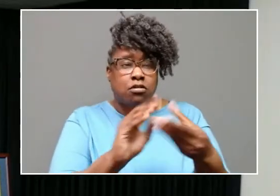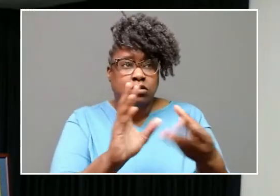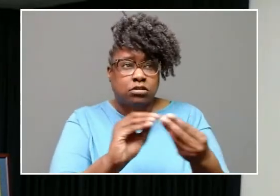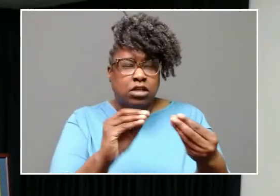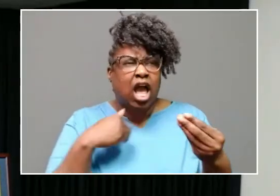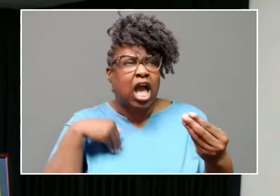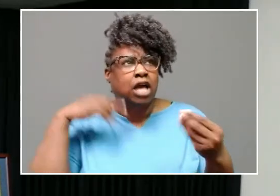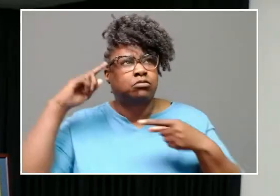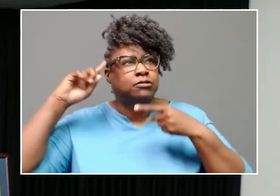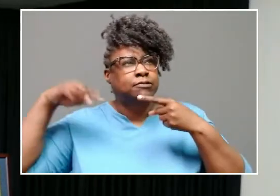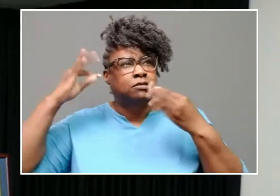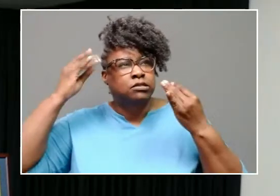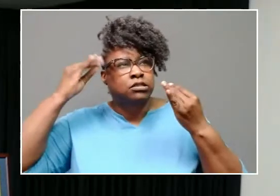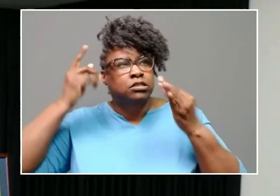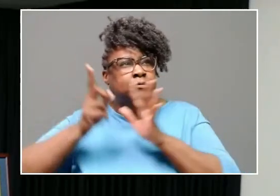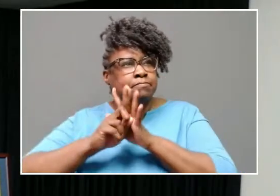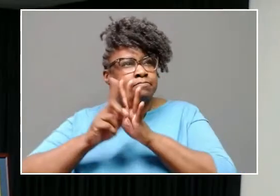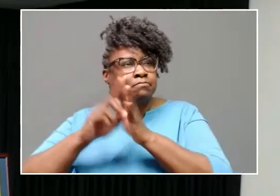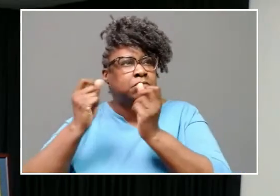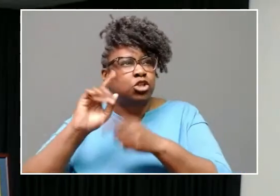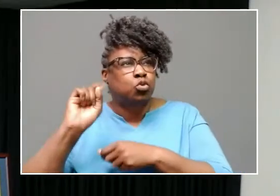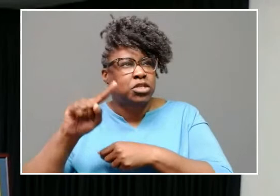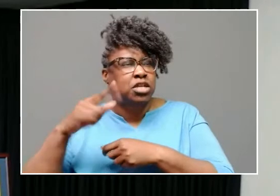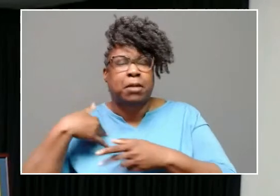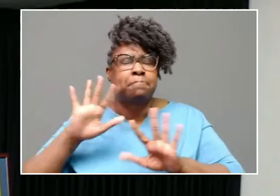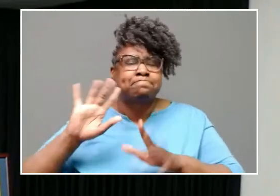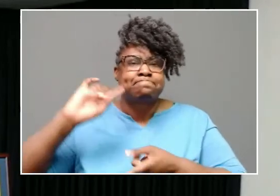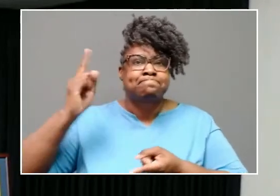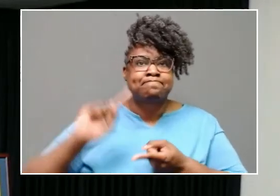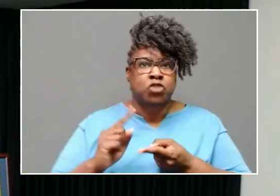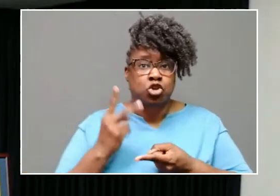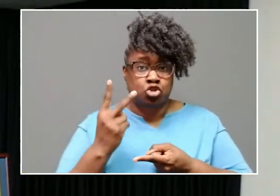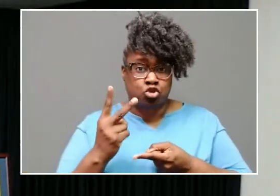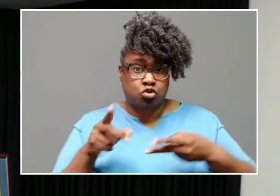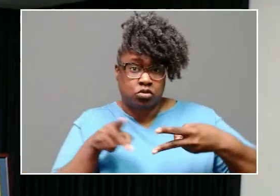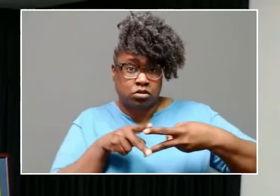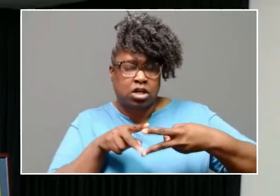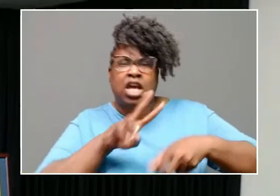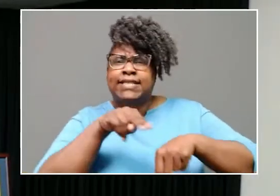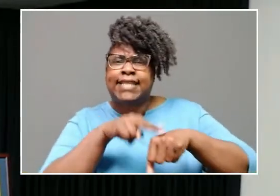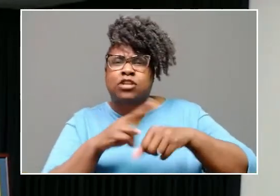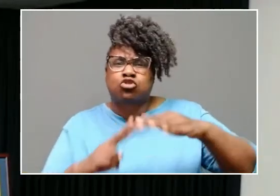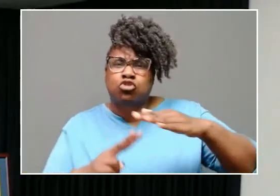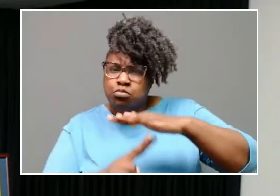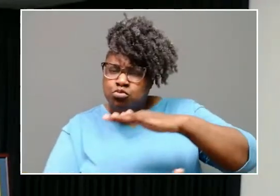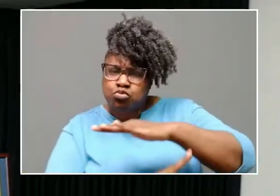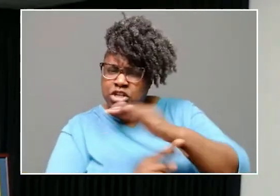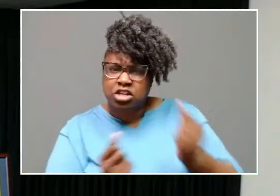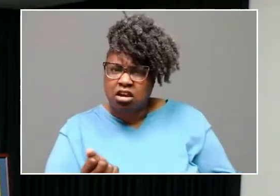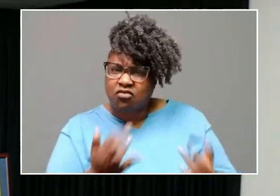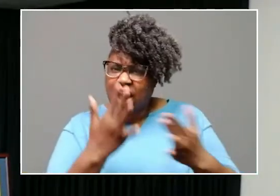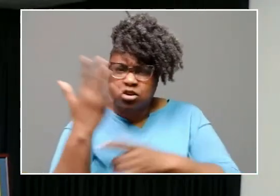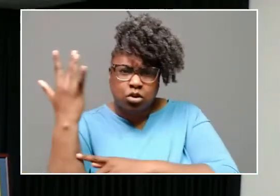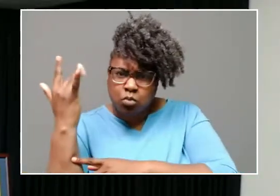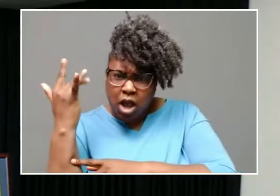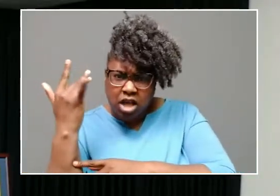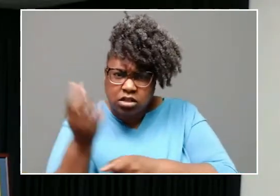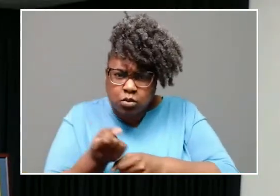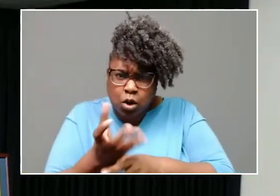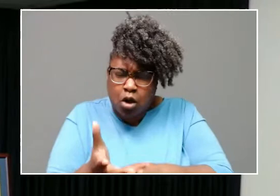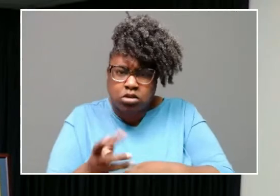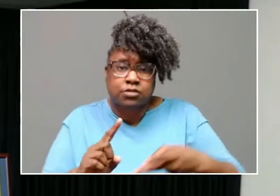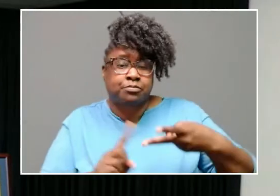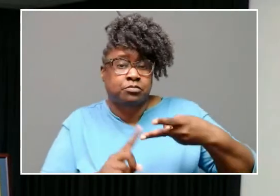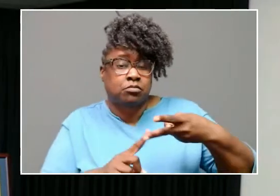you. First of all, is there a cause yet of the Natural Bridge fire? And do you have a completion date for the